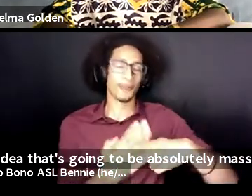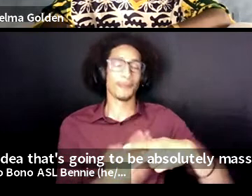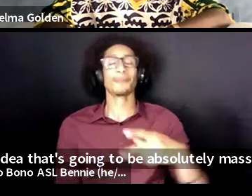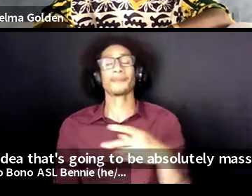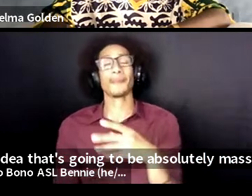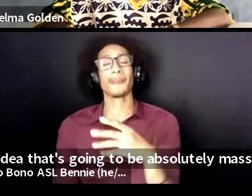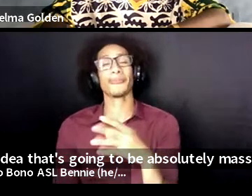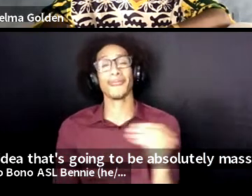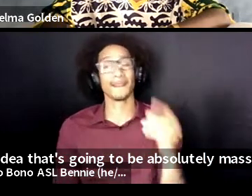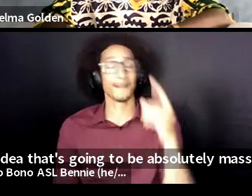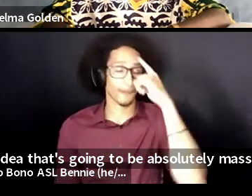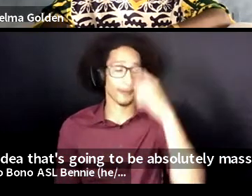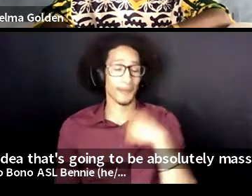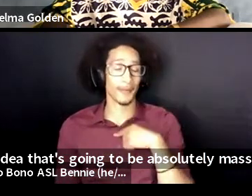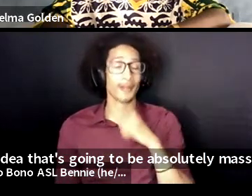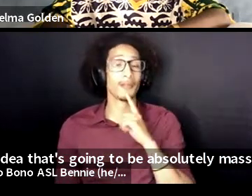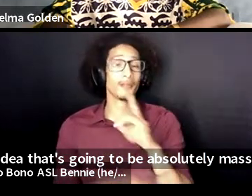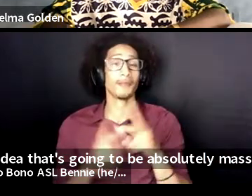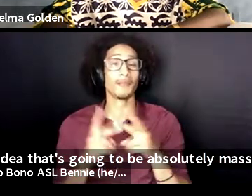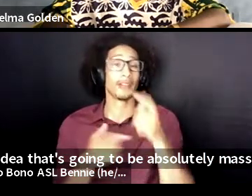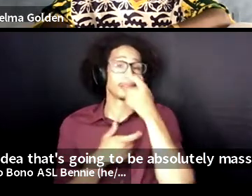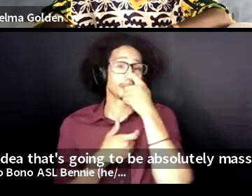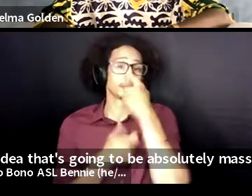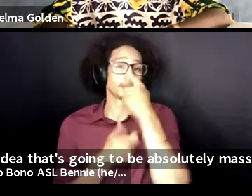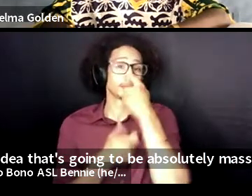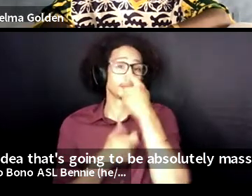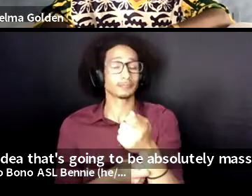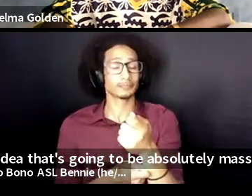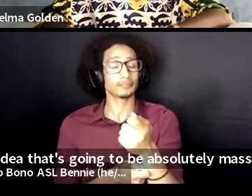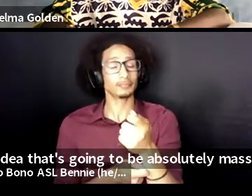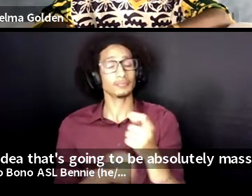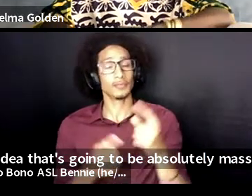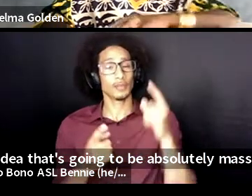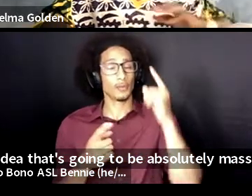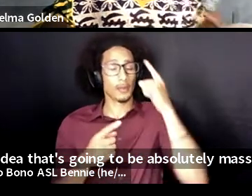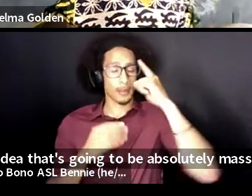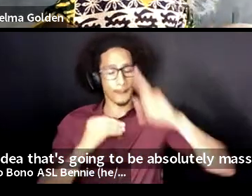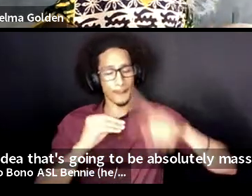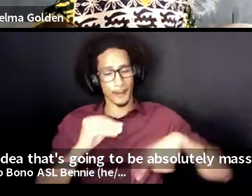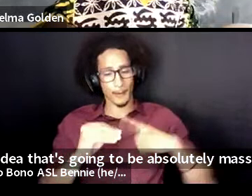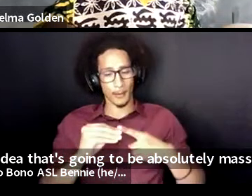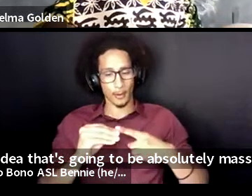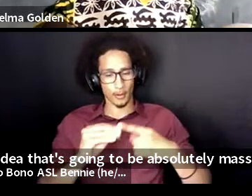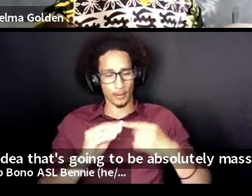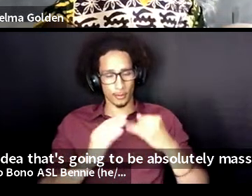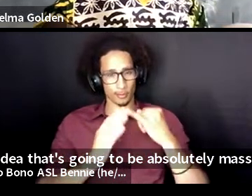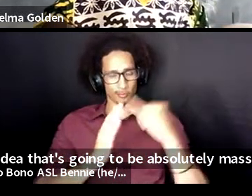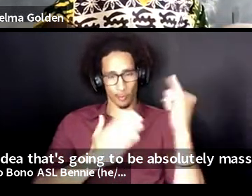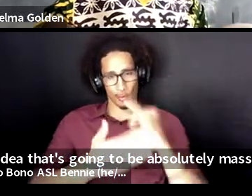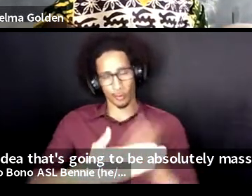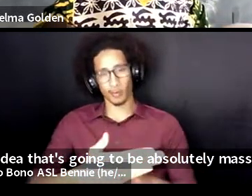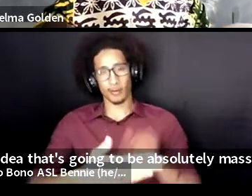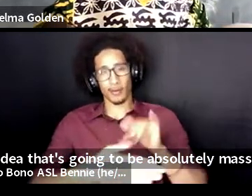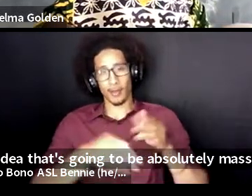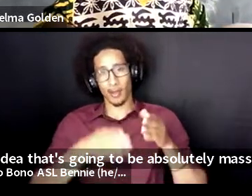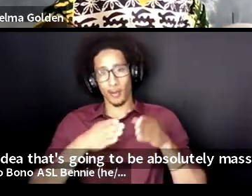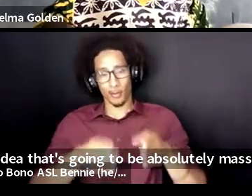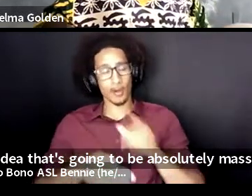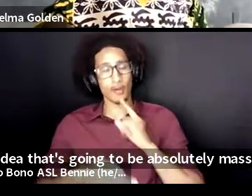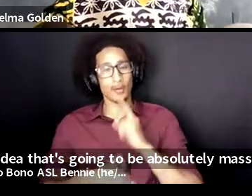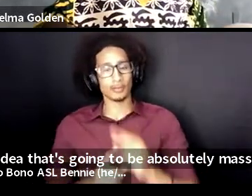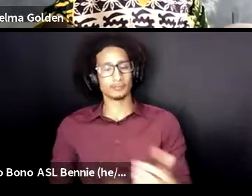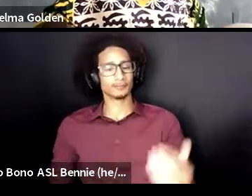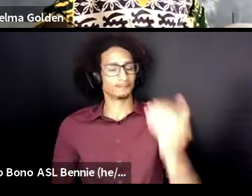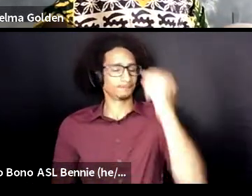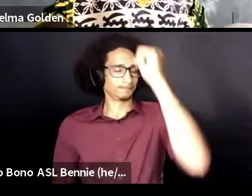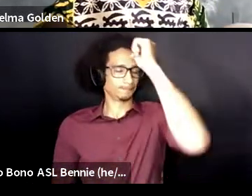for me it was really interesting to think about. I think, you know, drawing like that, it really reminded me of when I was an architectural assistant and thinking